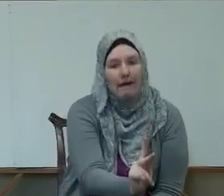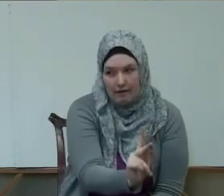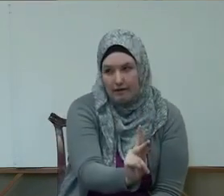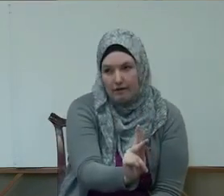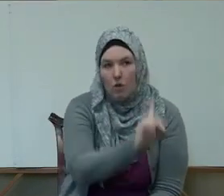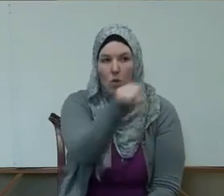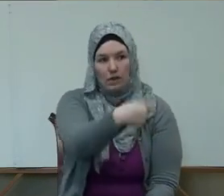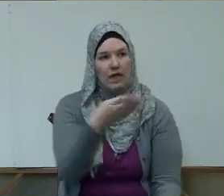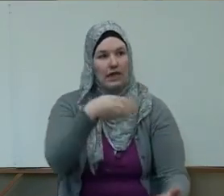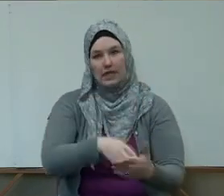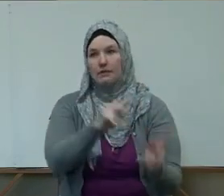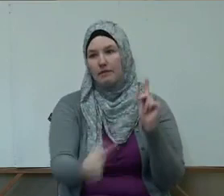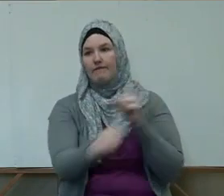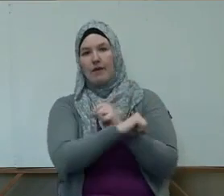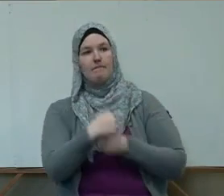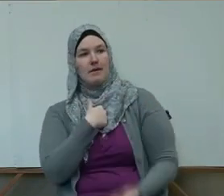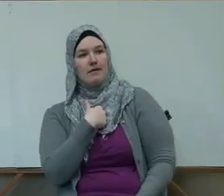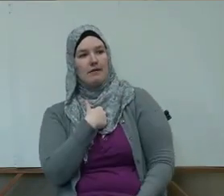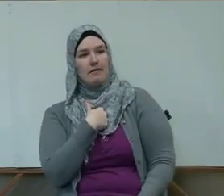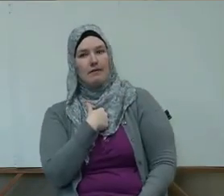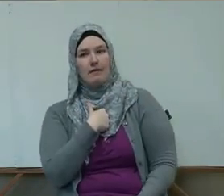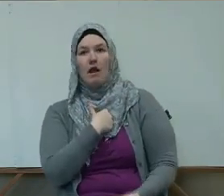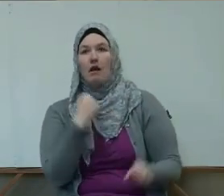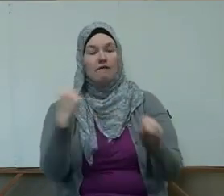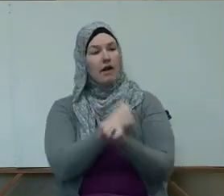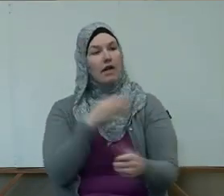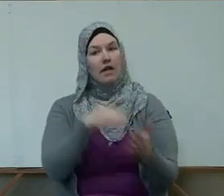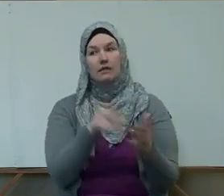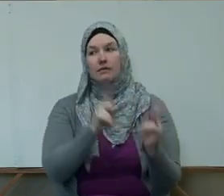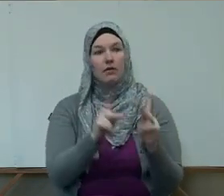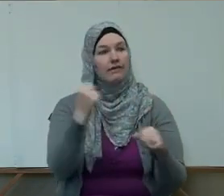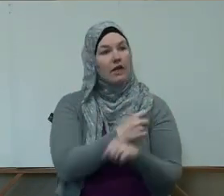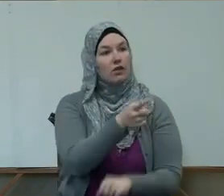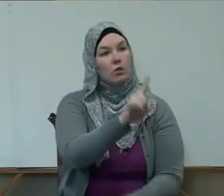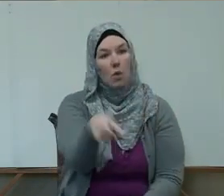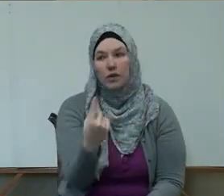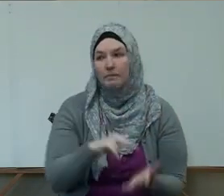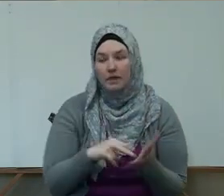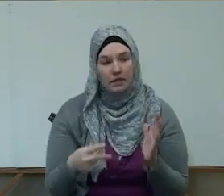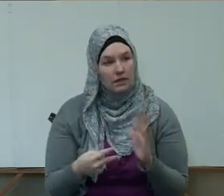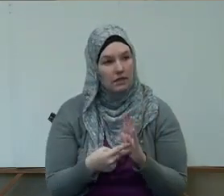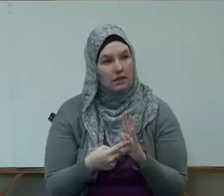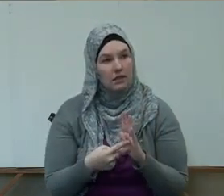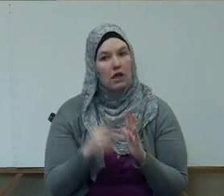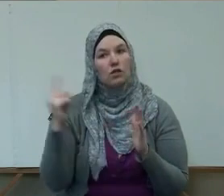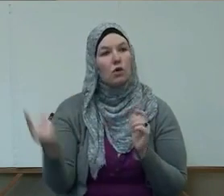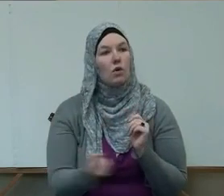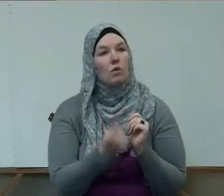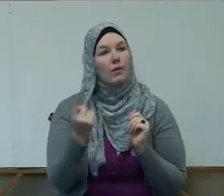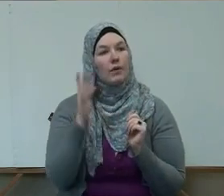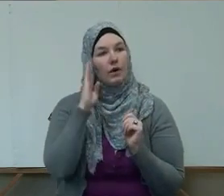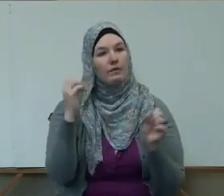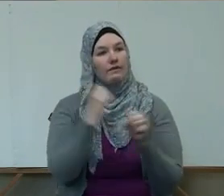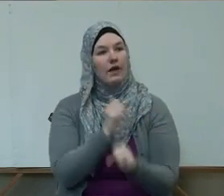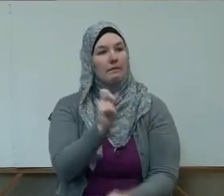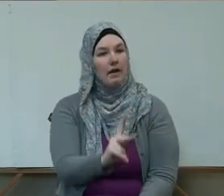only against those who fight you. Because fighting against those who fight you only means that you are always going to be